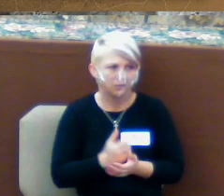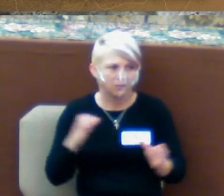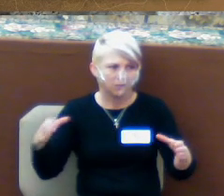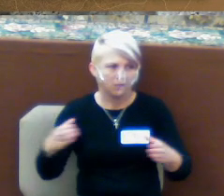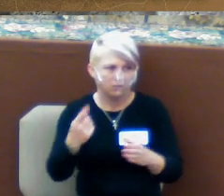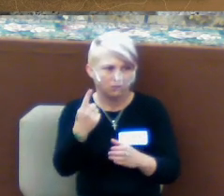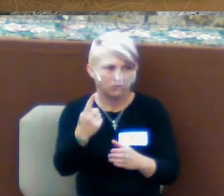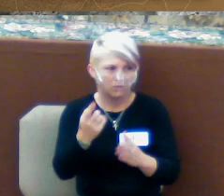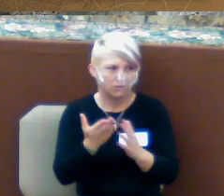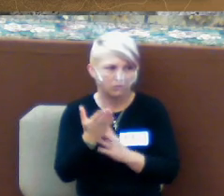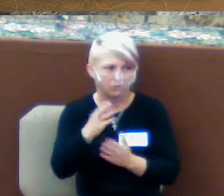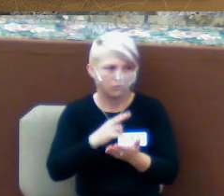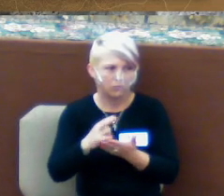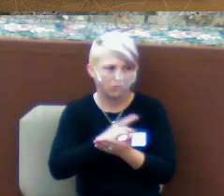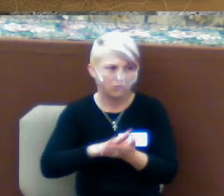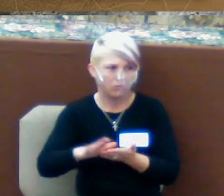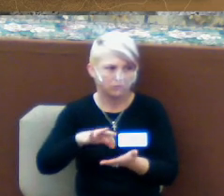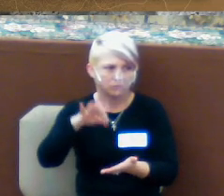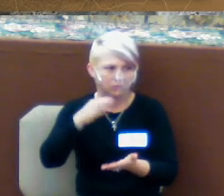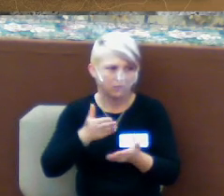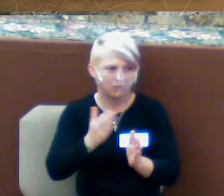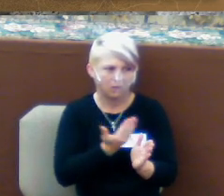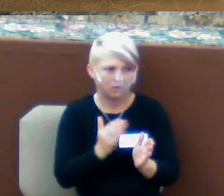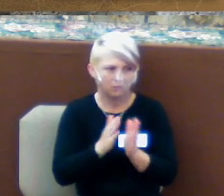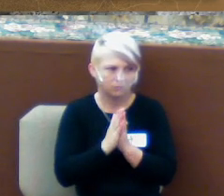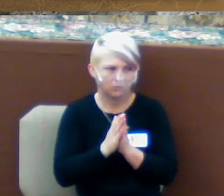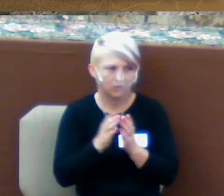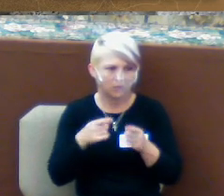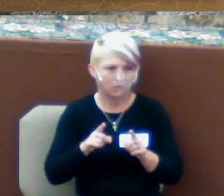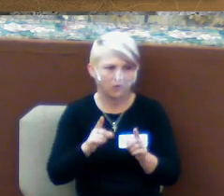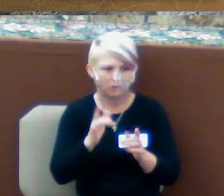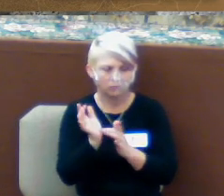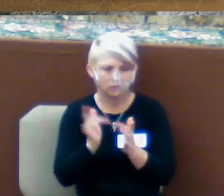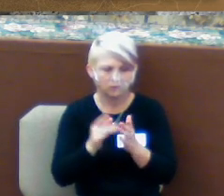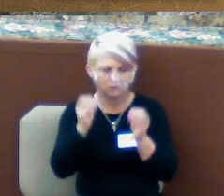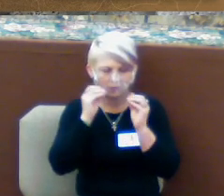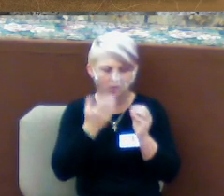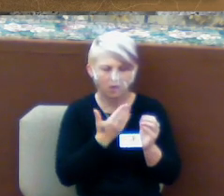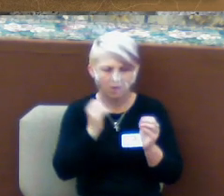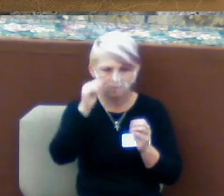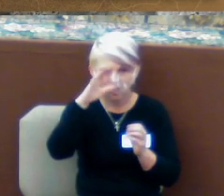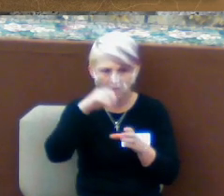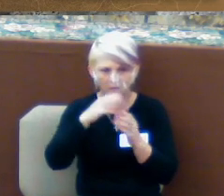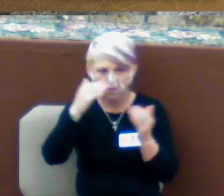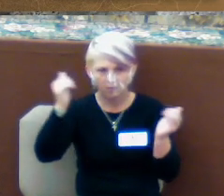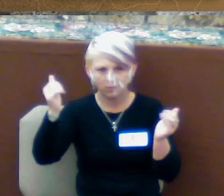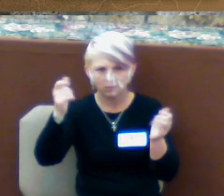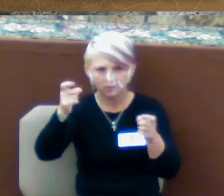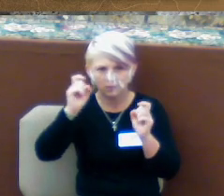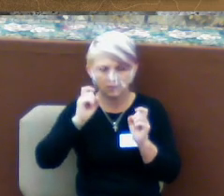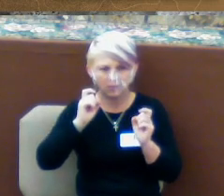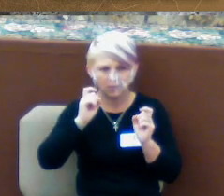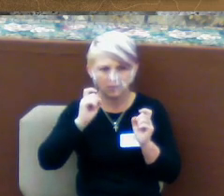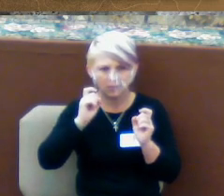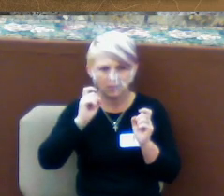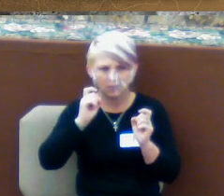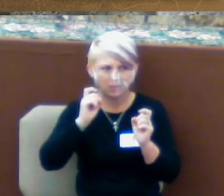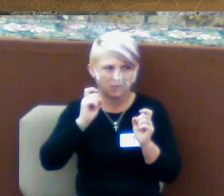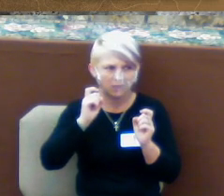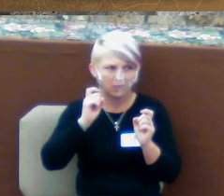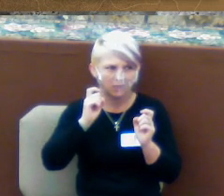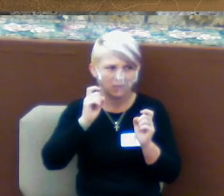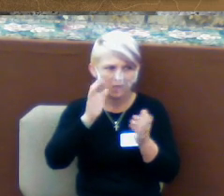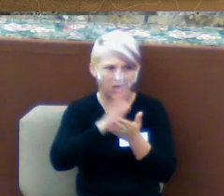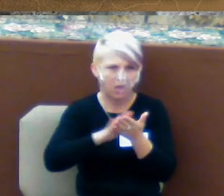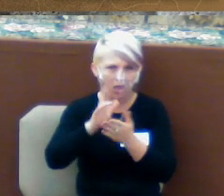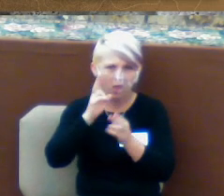Gathered into one by the Holy Spirit, let us pray as Jesus taught us. Our Father in heaven, who art in heaven, hallowed be thy